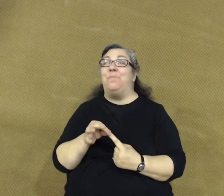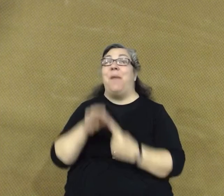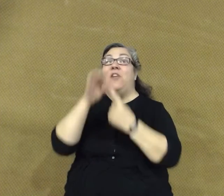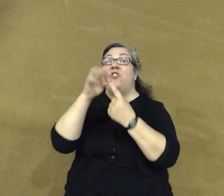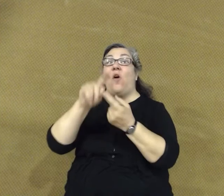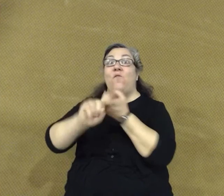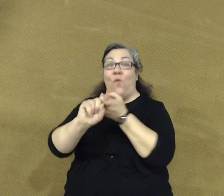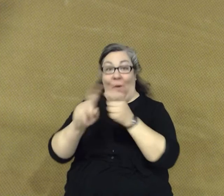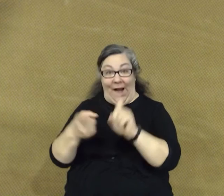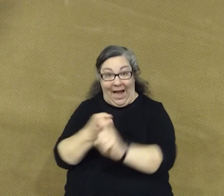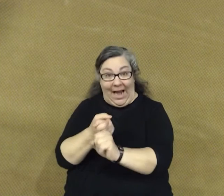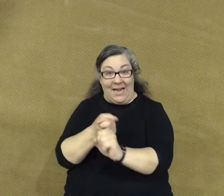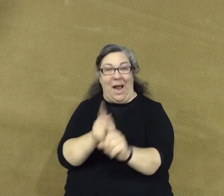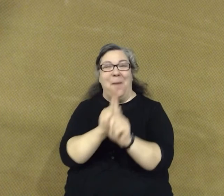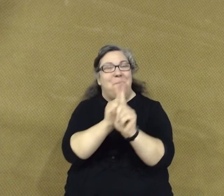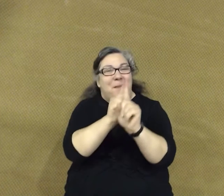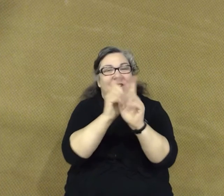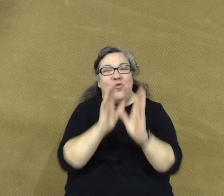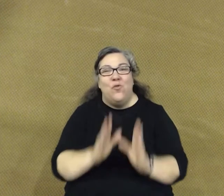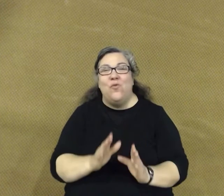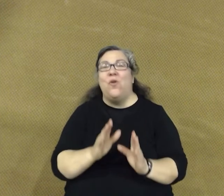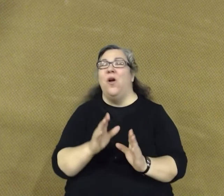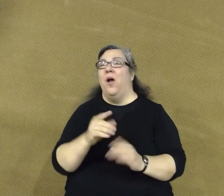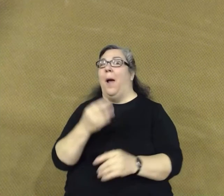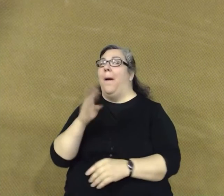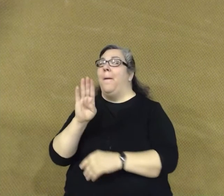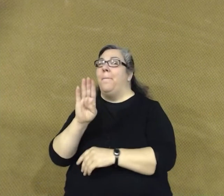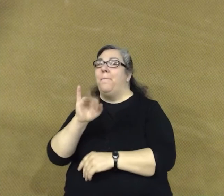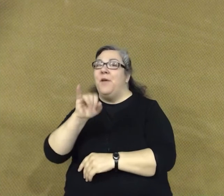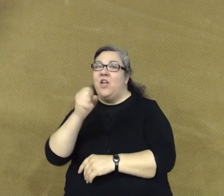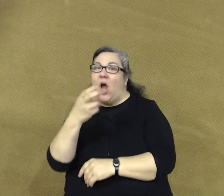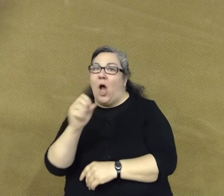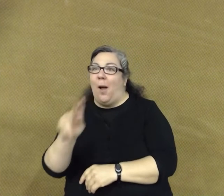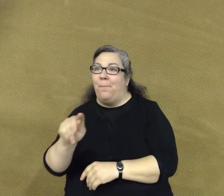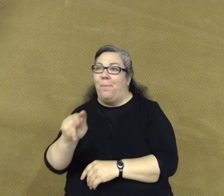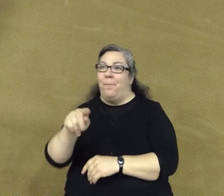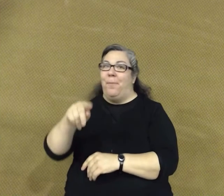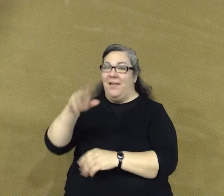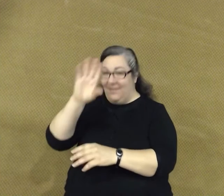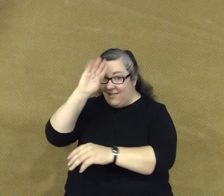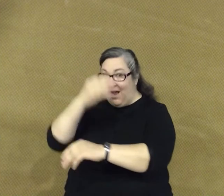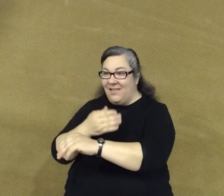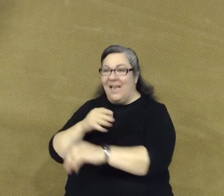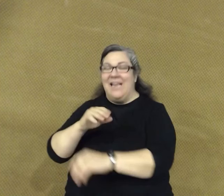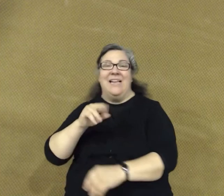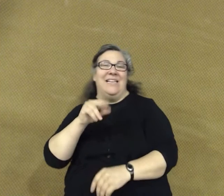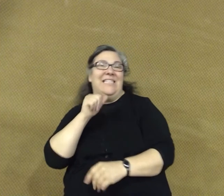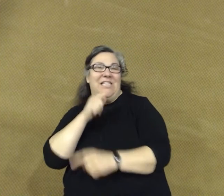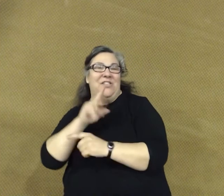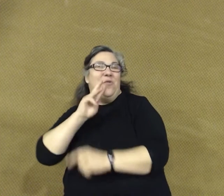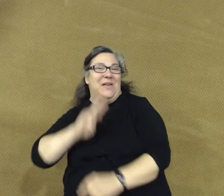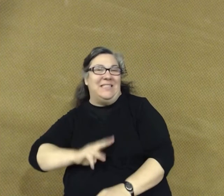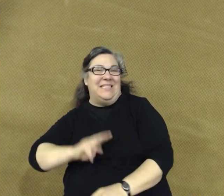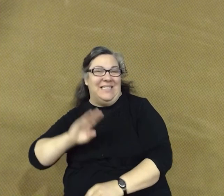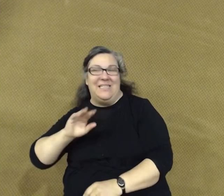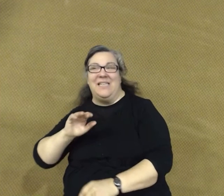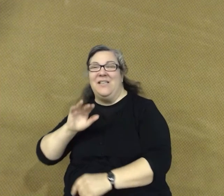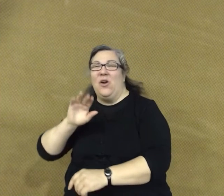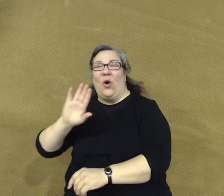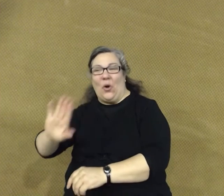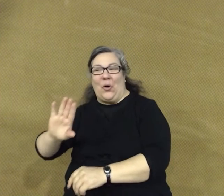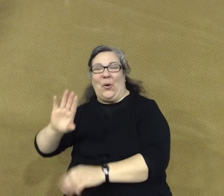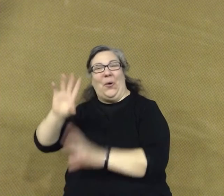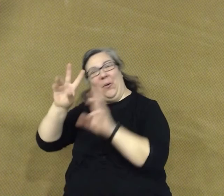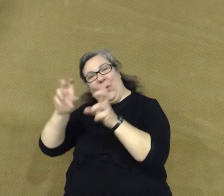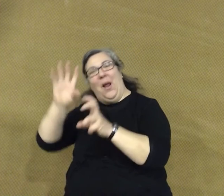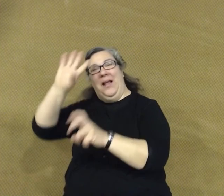special friends, mentors, and one of Bishop's sons in the gospel, one of Nanny's sons in the gospel. On Mother's Day, one of